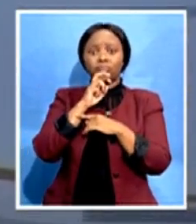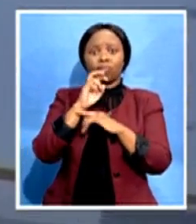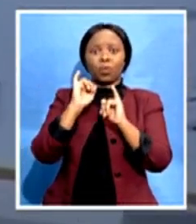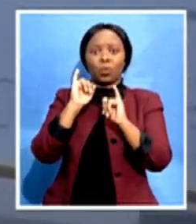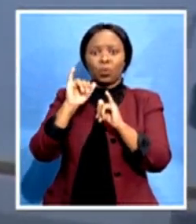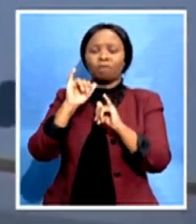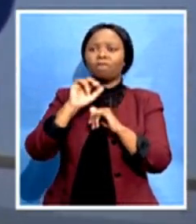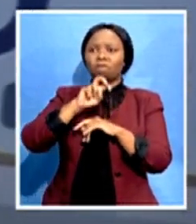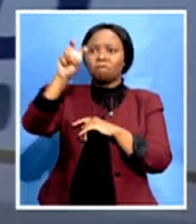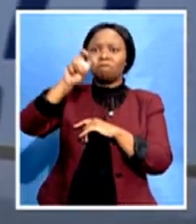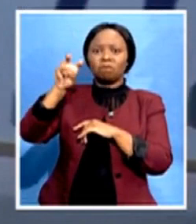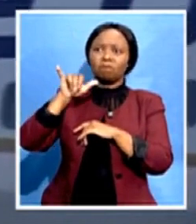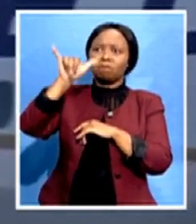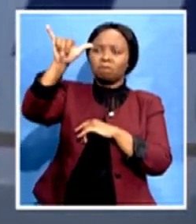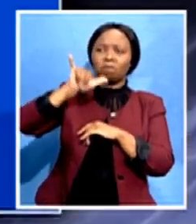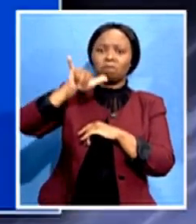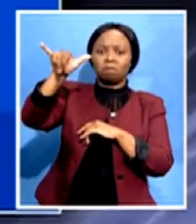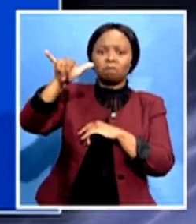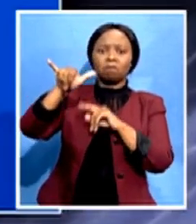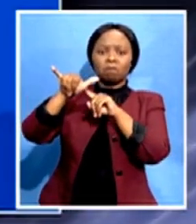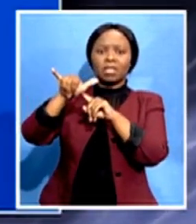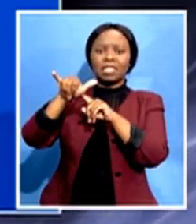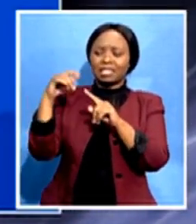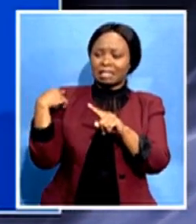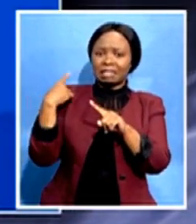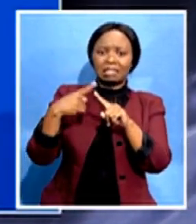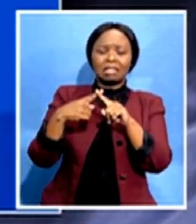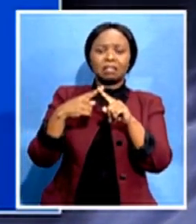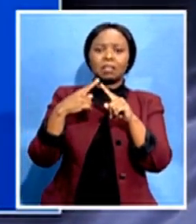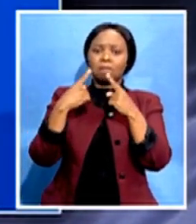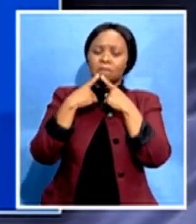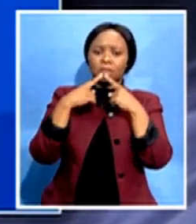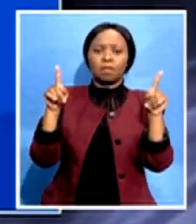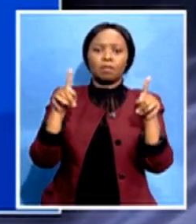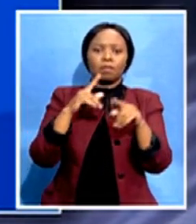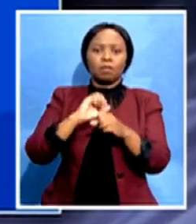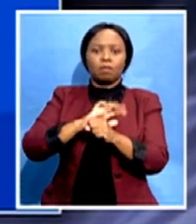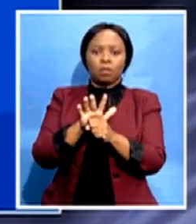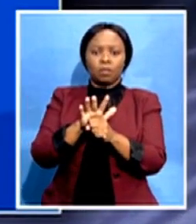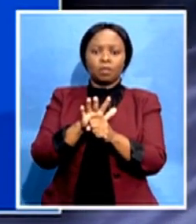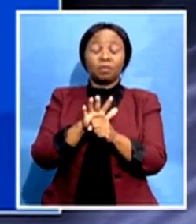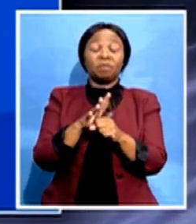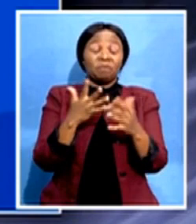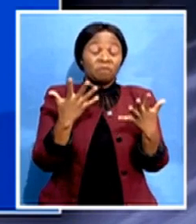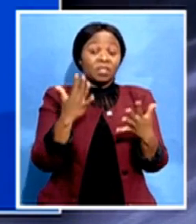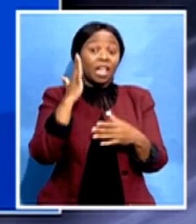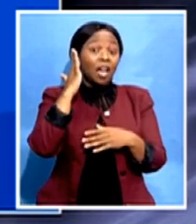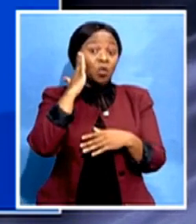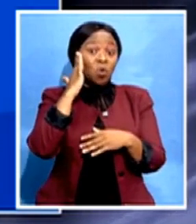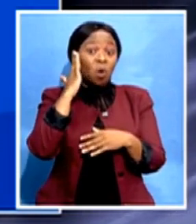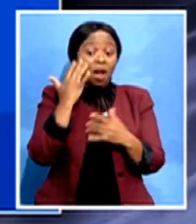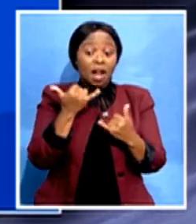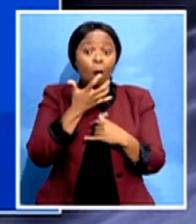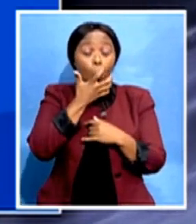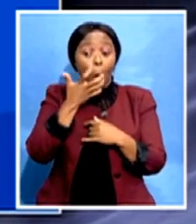pandemic was declared. With the coming warmer weather, I know it's tempting to want to relax and to let our guard down, particularly after